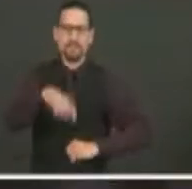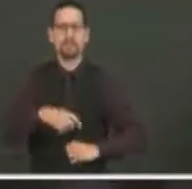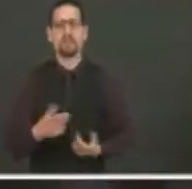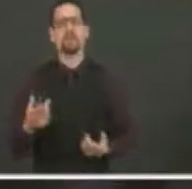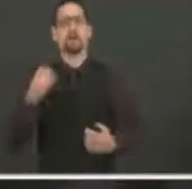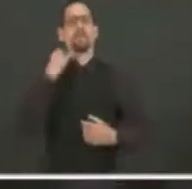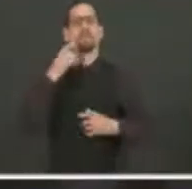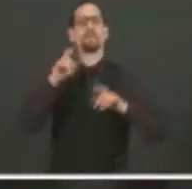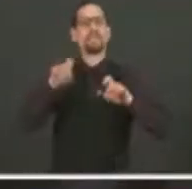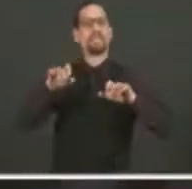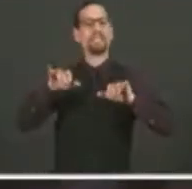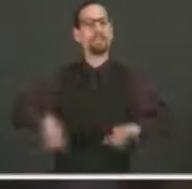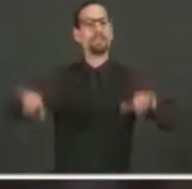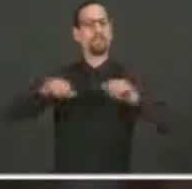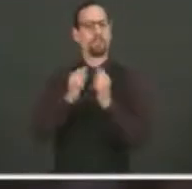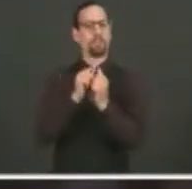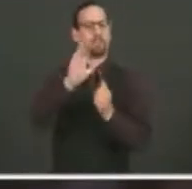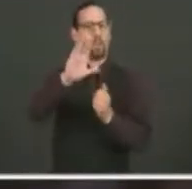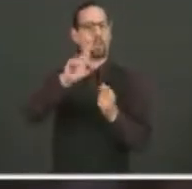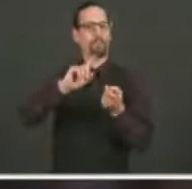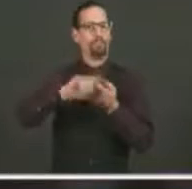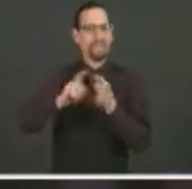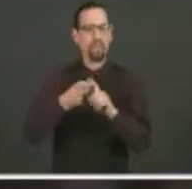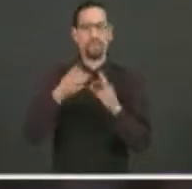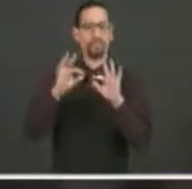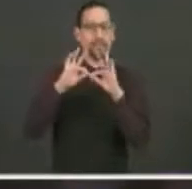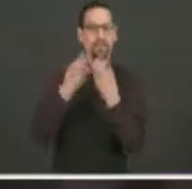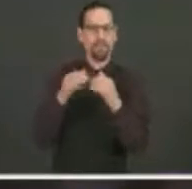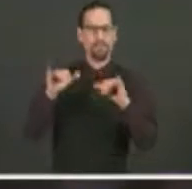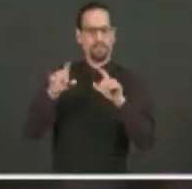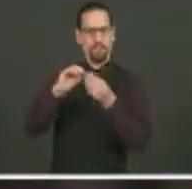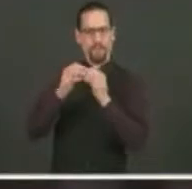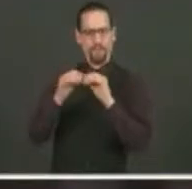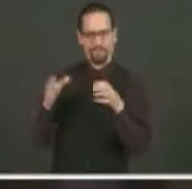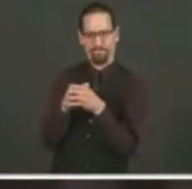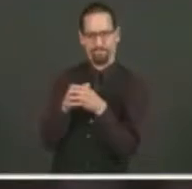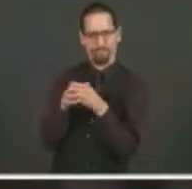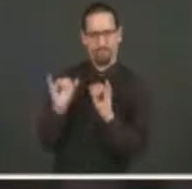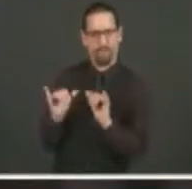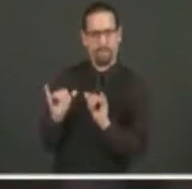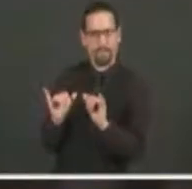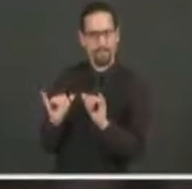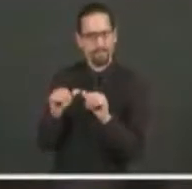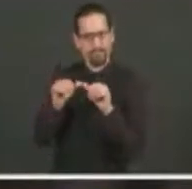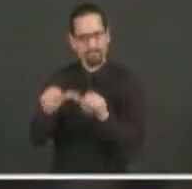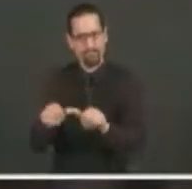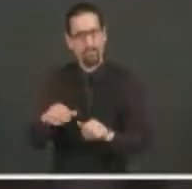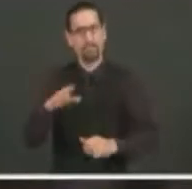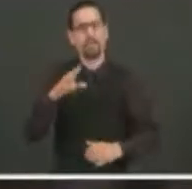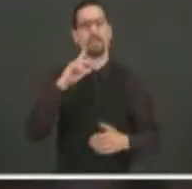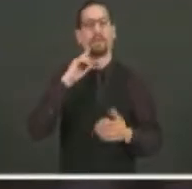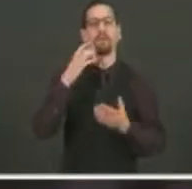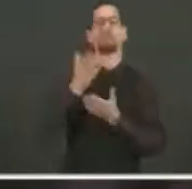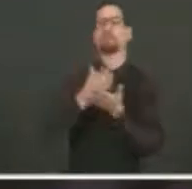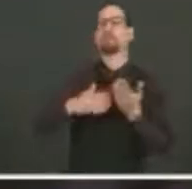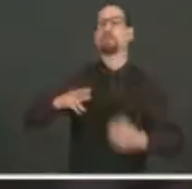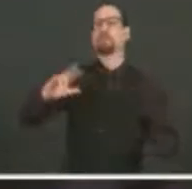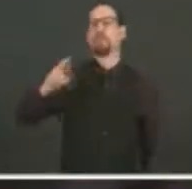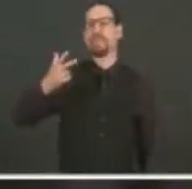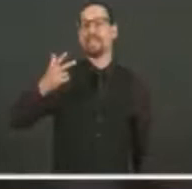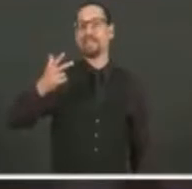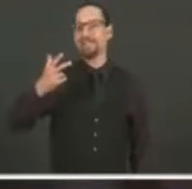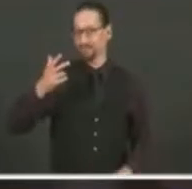consistent and small. While the limits for many settings will loosen in phase 3 when we go